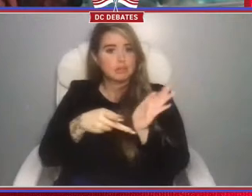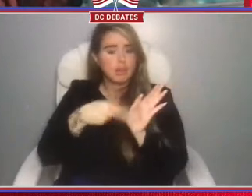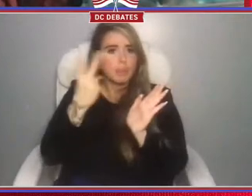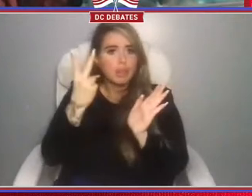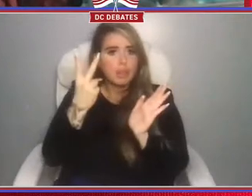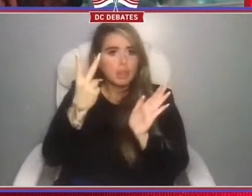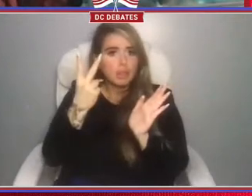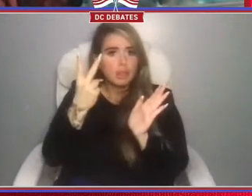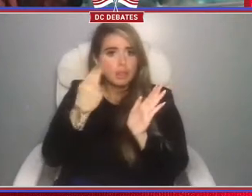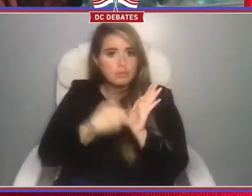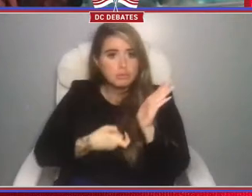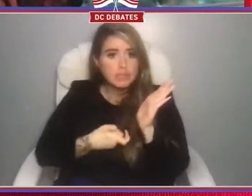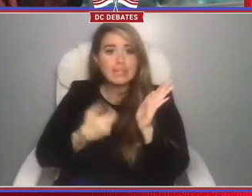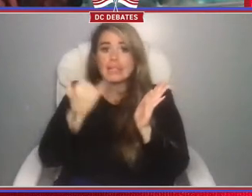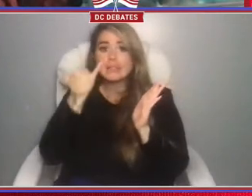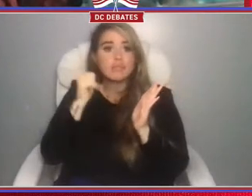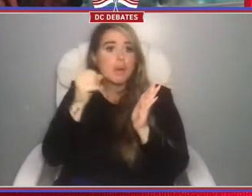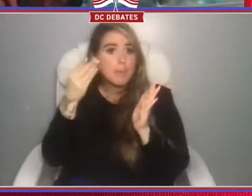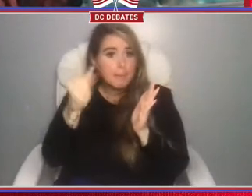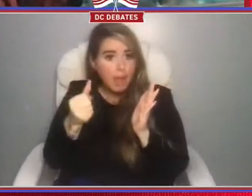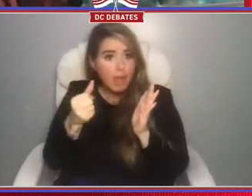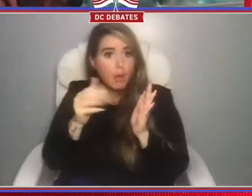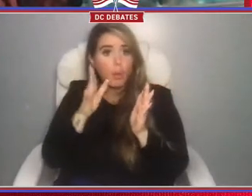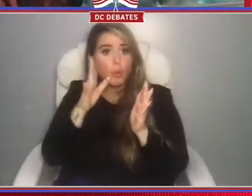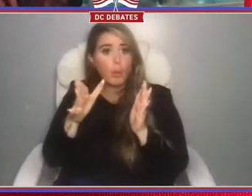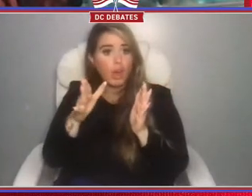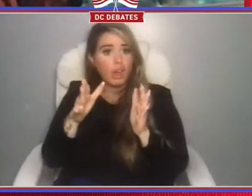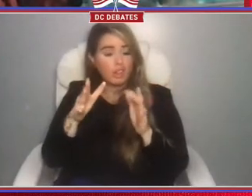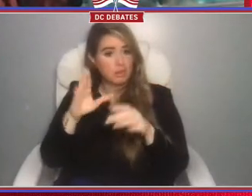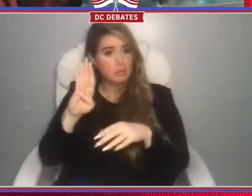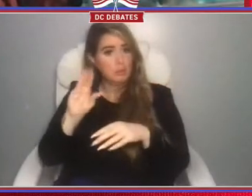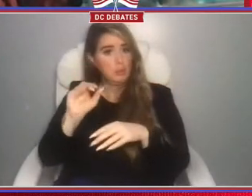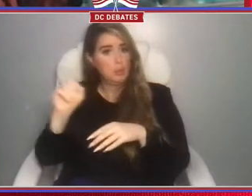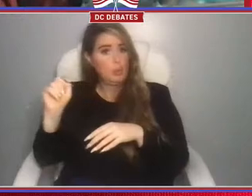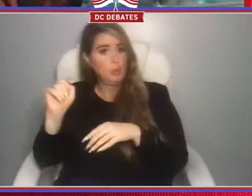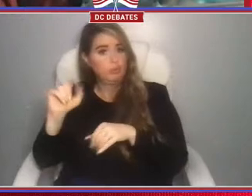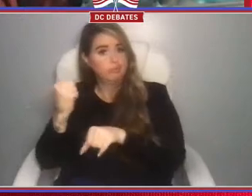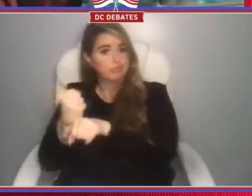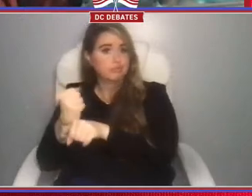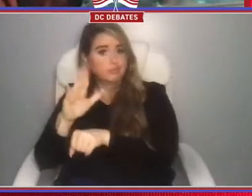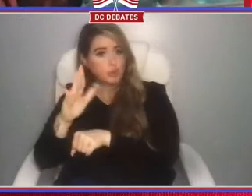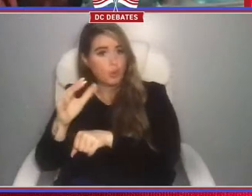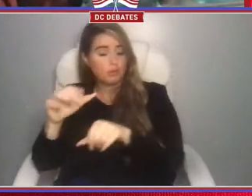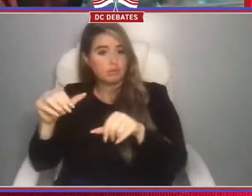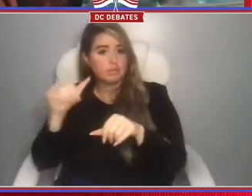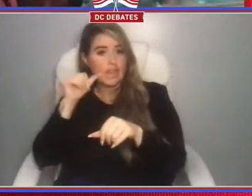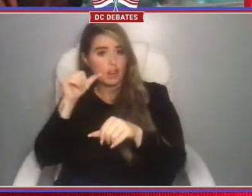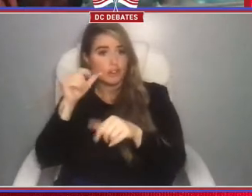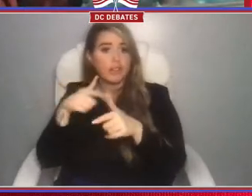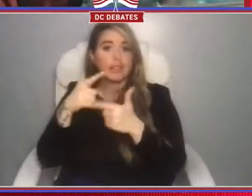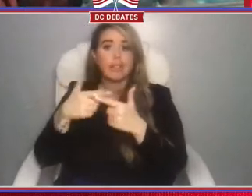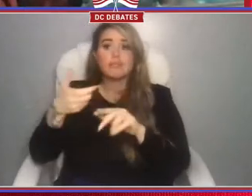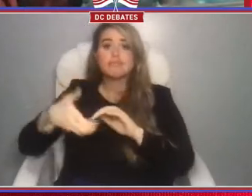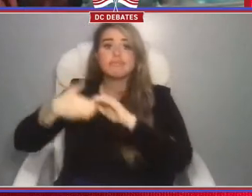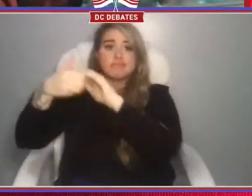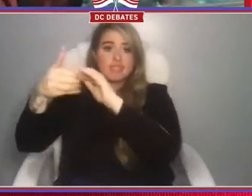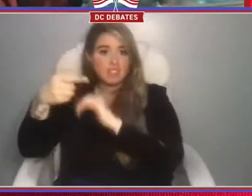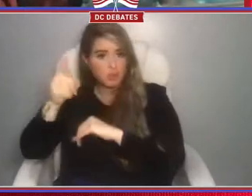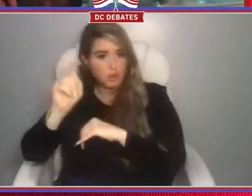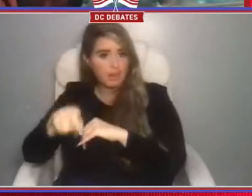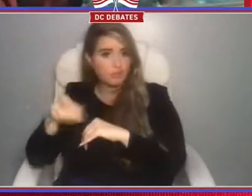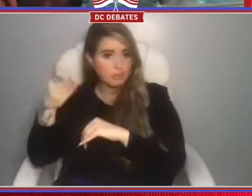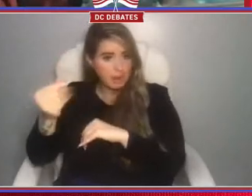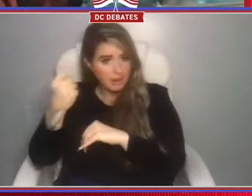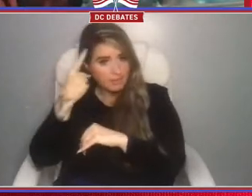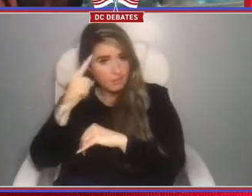boot. If you don't pay that, you got to pay for the boot. When you get towed, you got to pay for the tow. When it goes to the tow yard, you got to pay $25 a day, including Saturday and Sunday